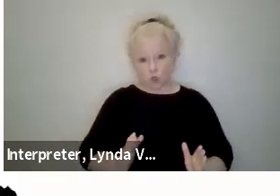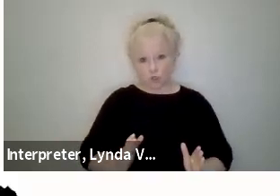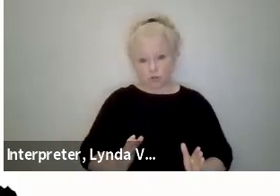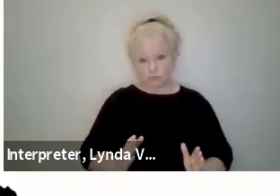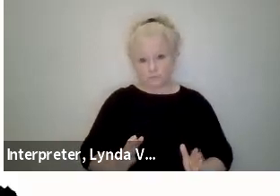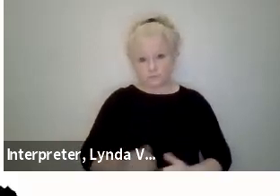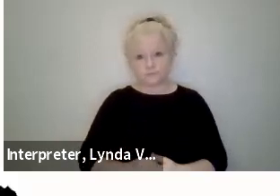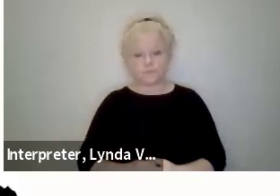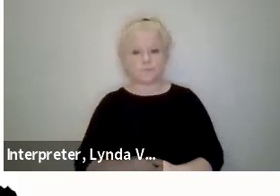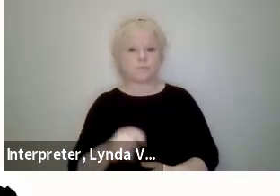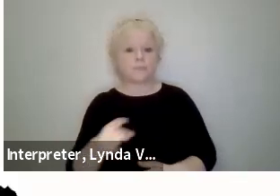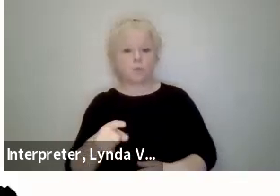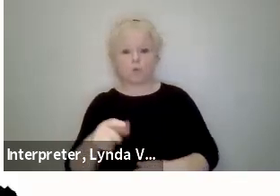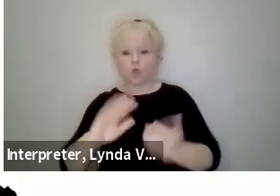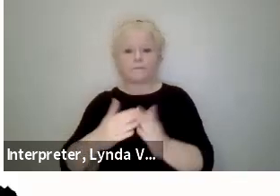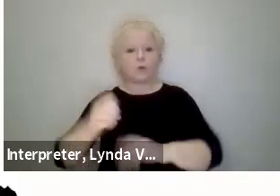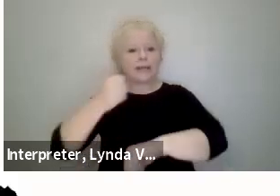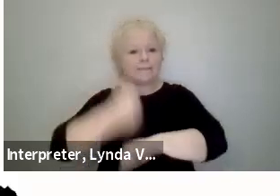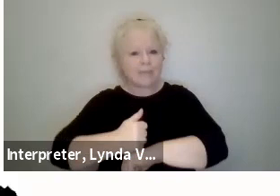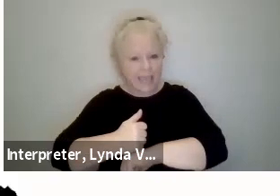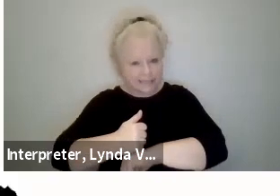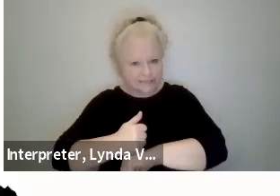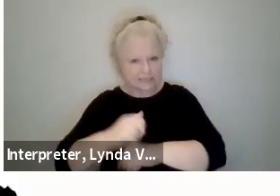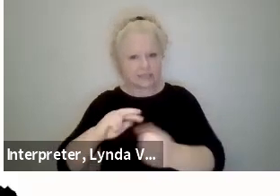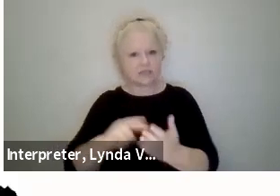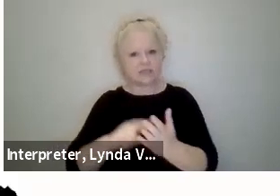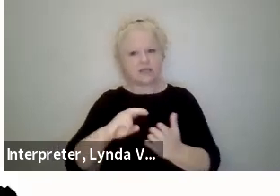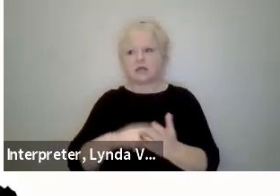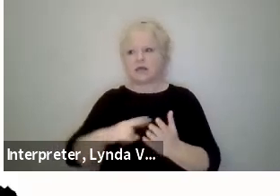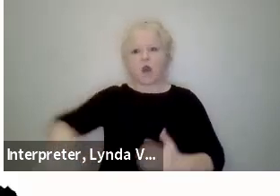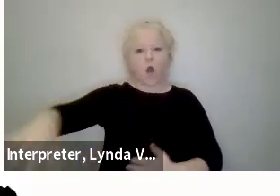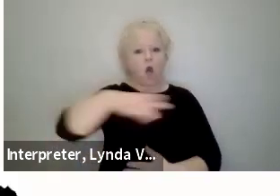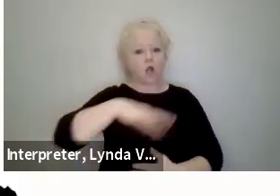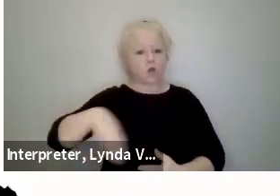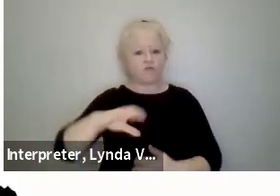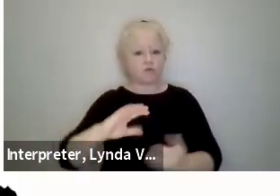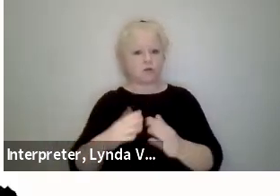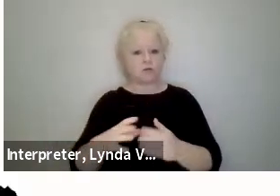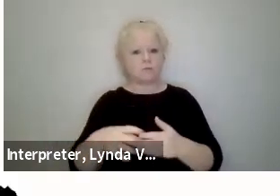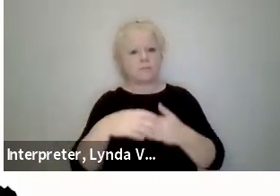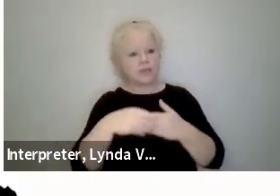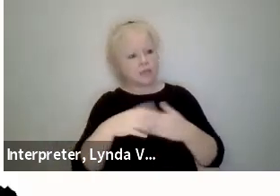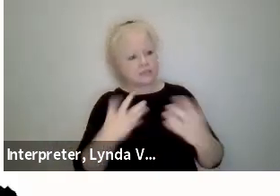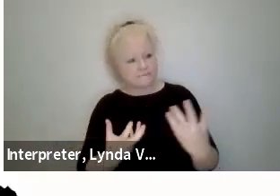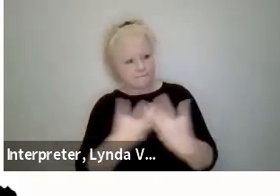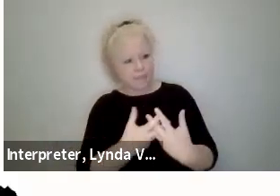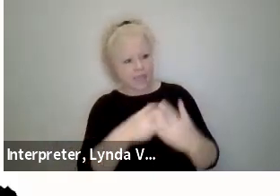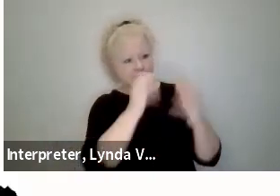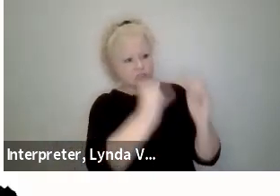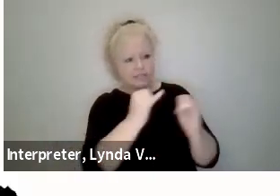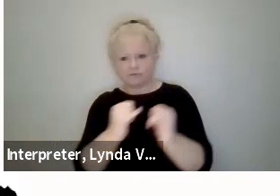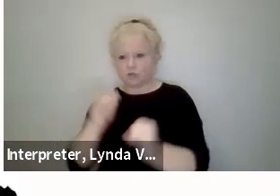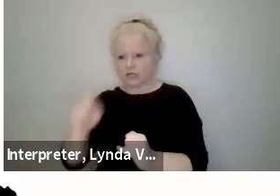are community-based, which is very important for our CILs all over the network to be able to flex to the individual needs in their